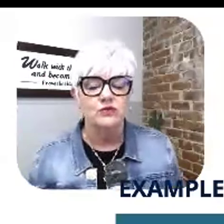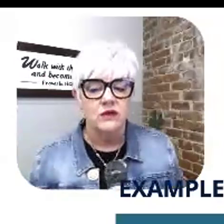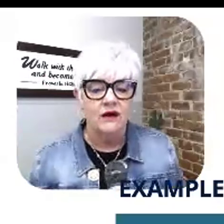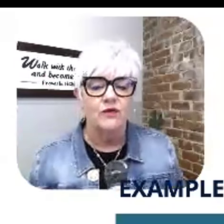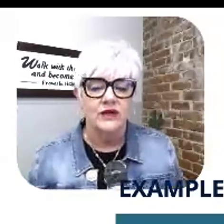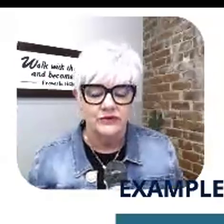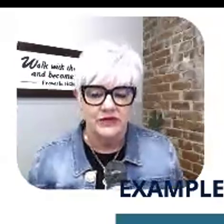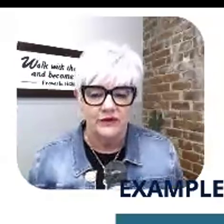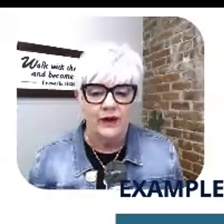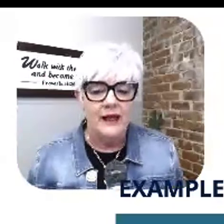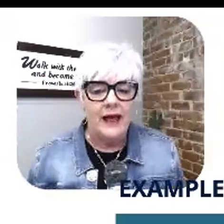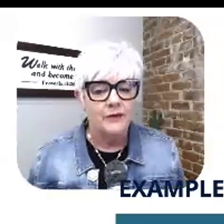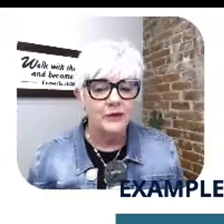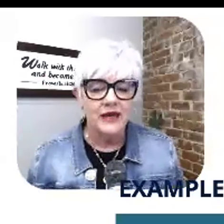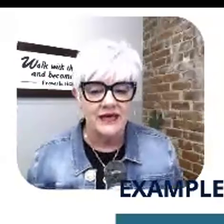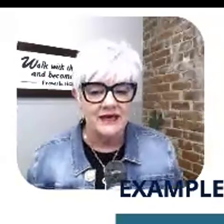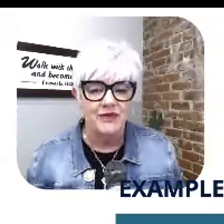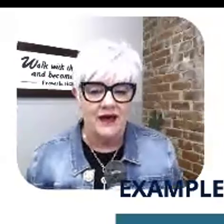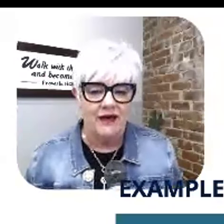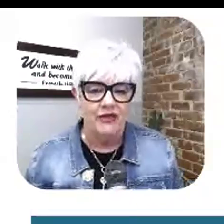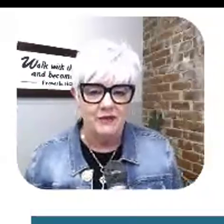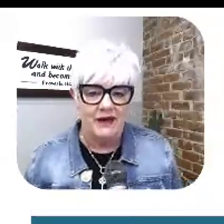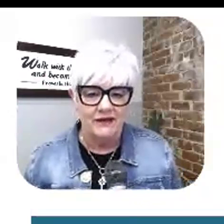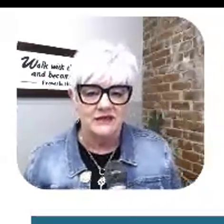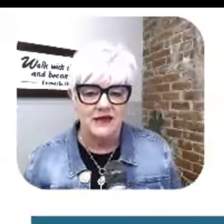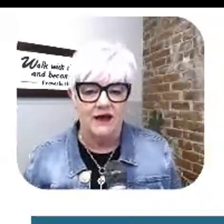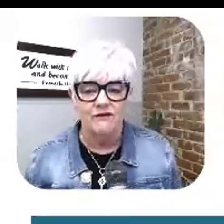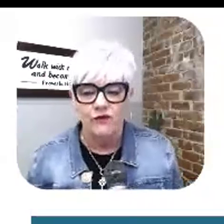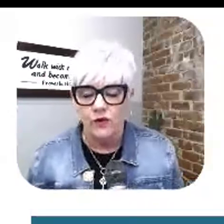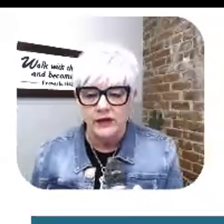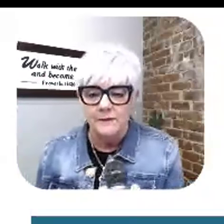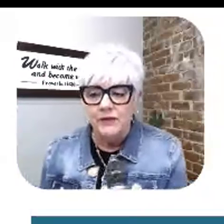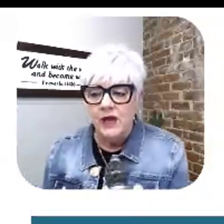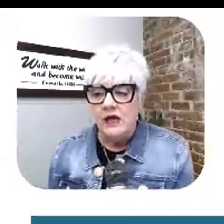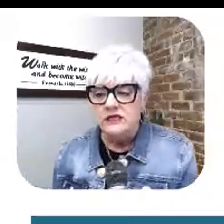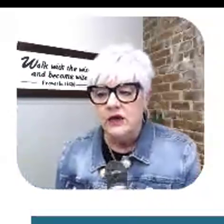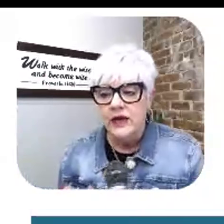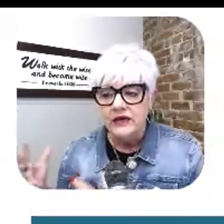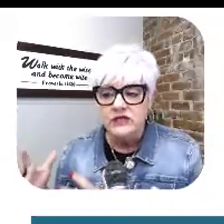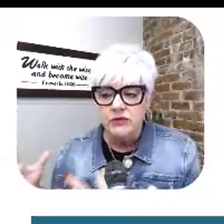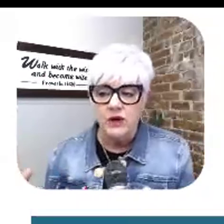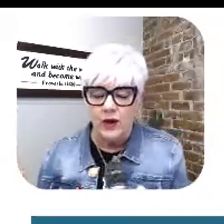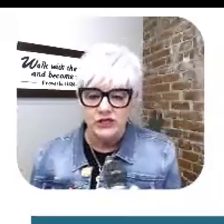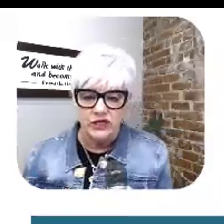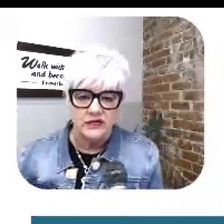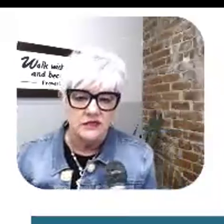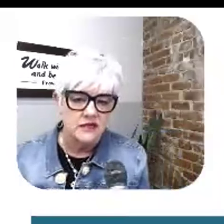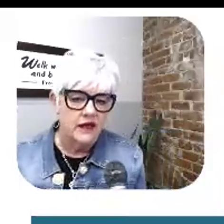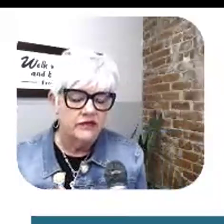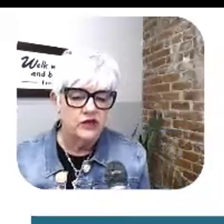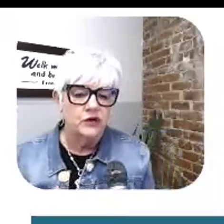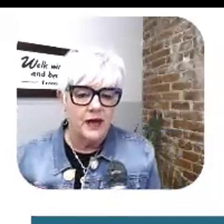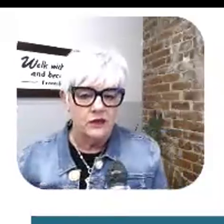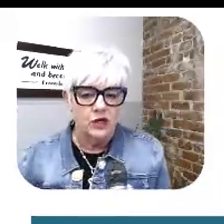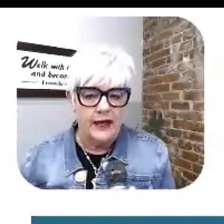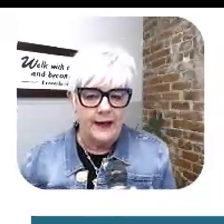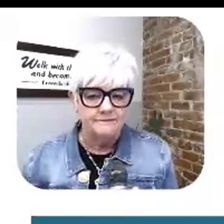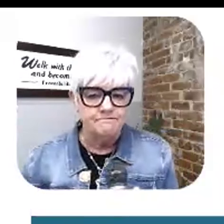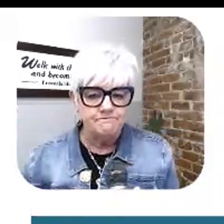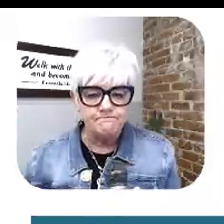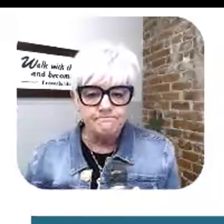because you love what you do. And we want to keep that healthy balance for you. So here's 3 questions that you might